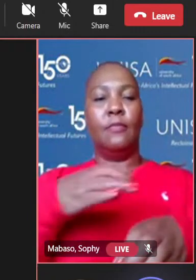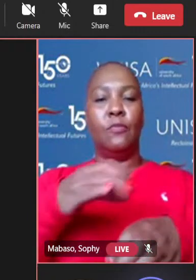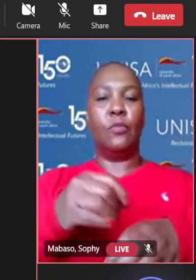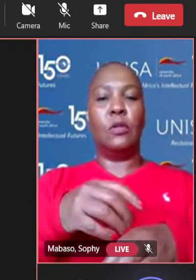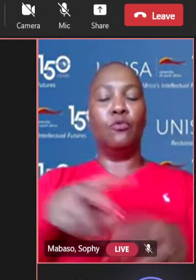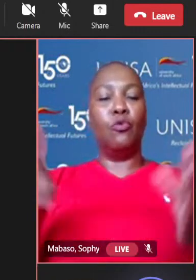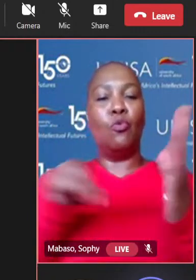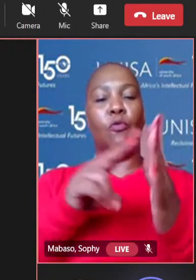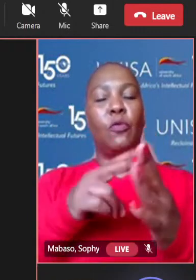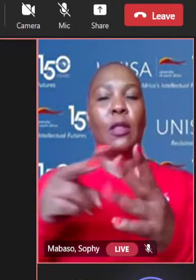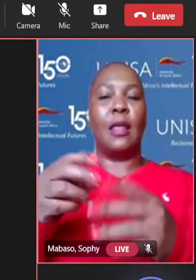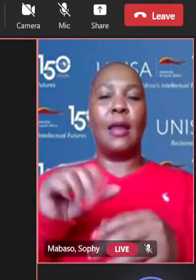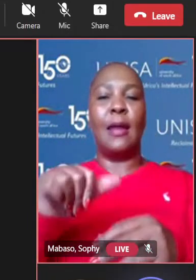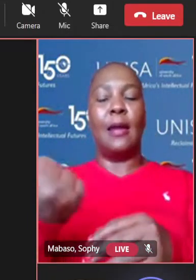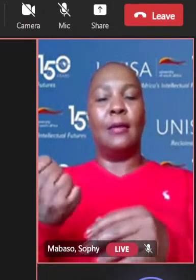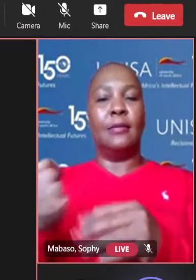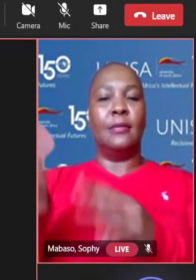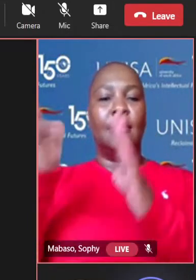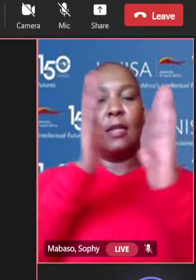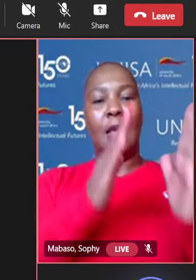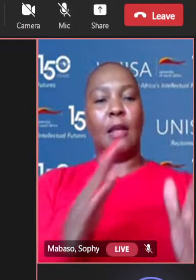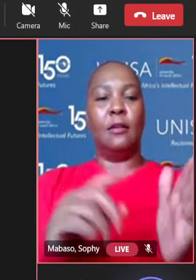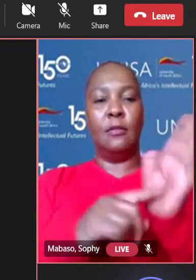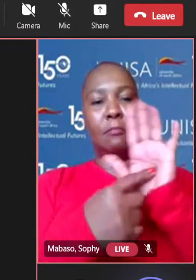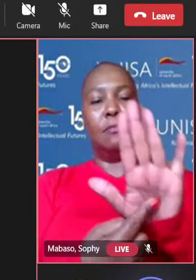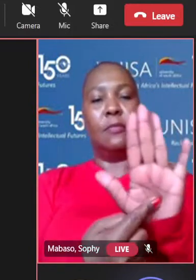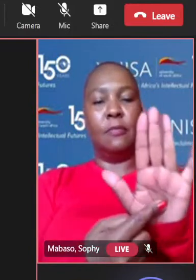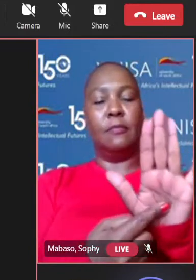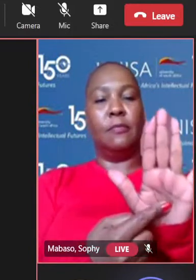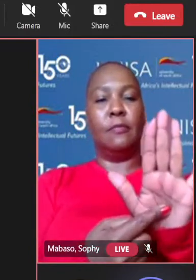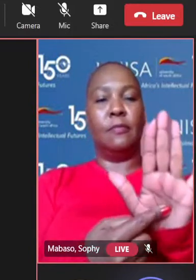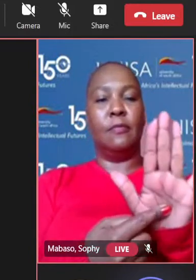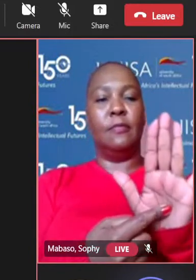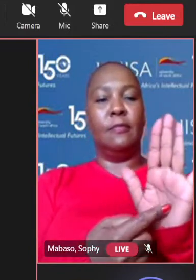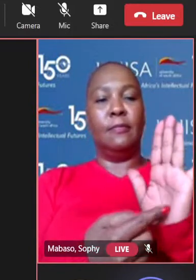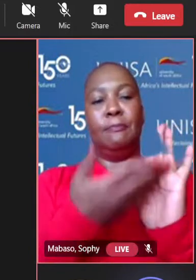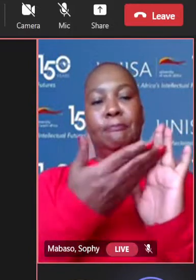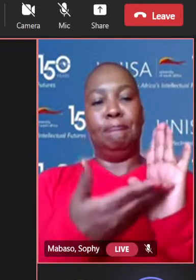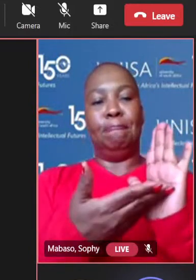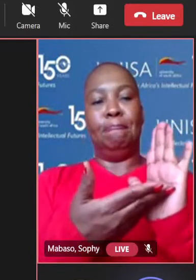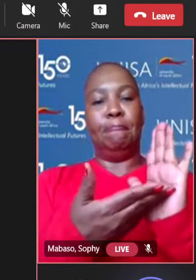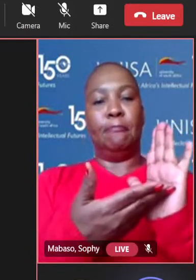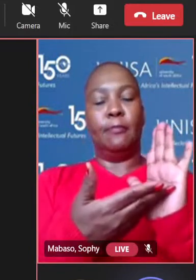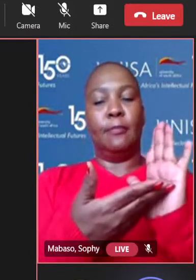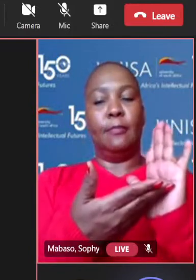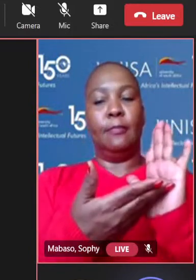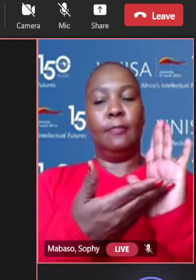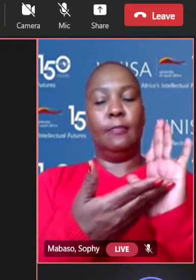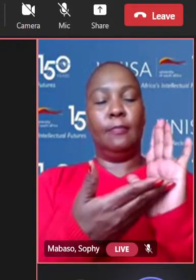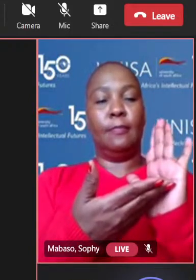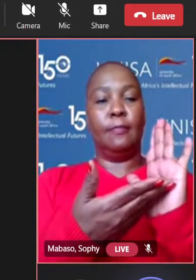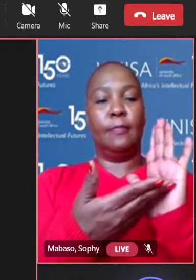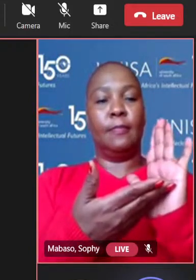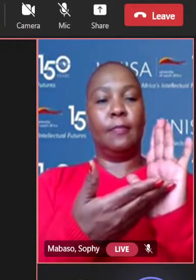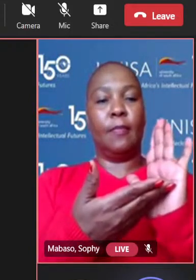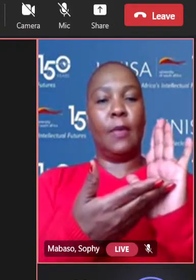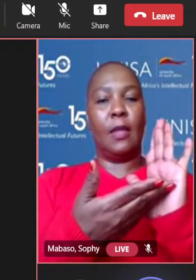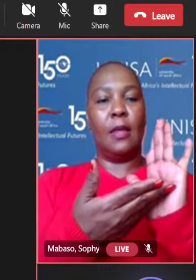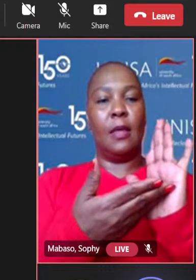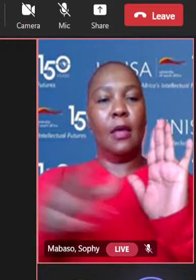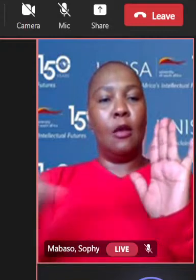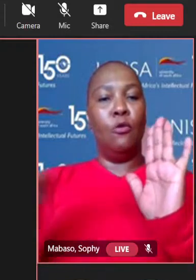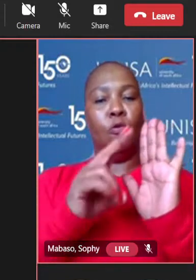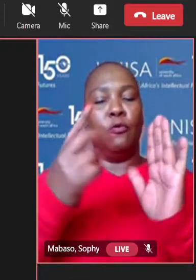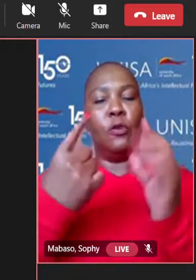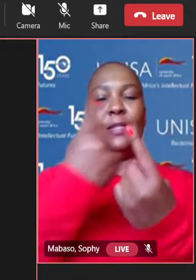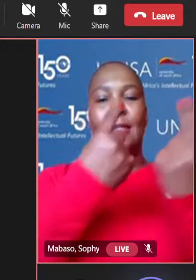example. If we can go to the next slide, this is the slide I'm talking about. So look at for each activity